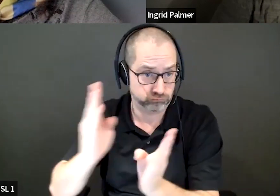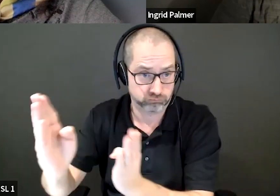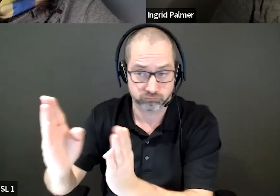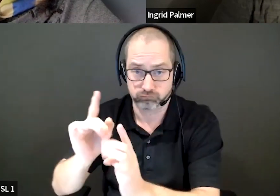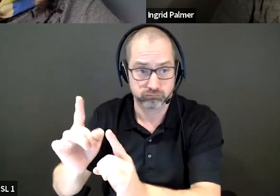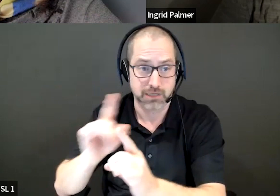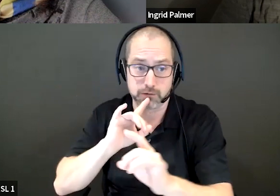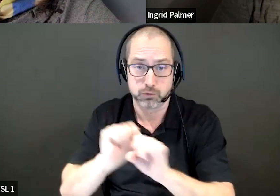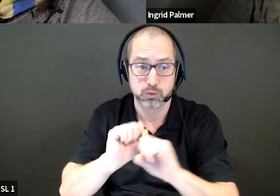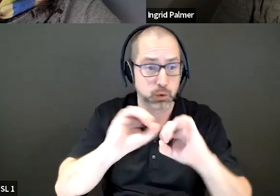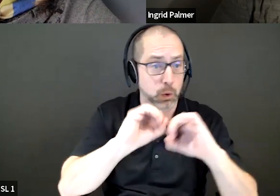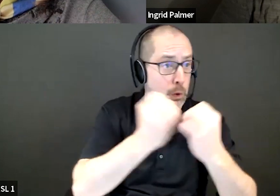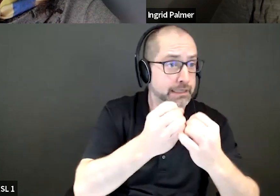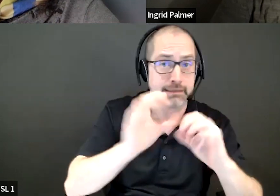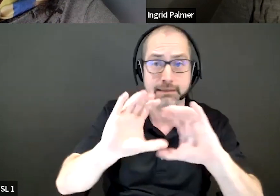collaborative of